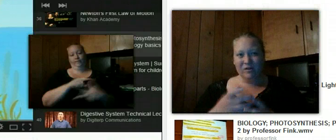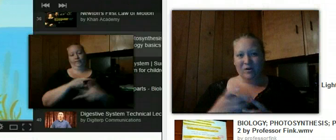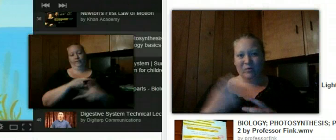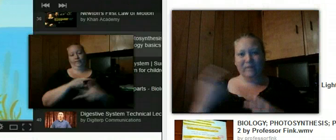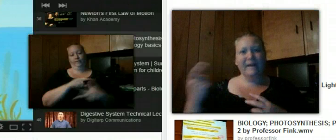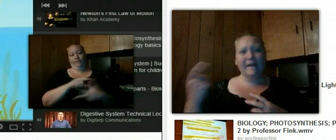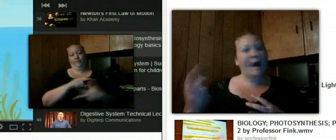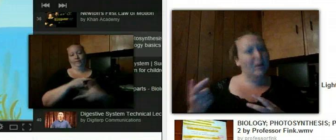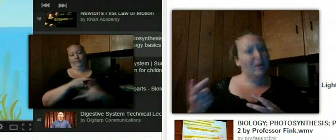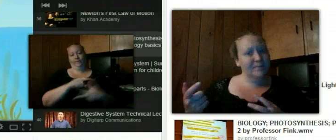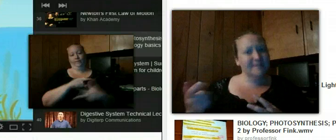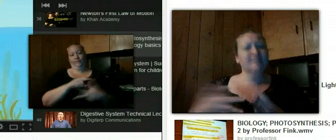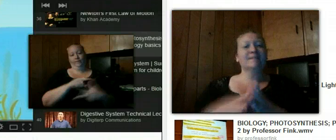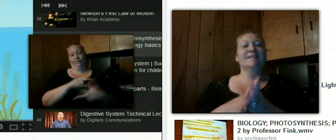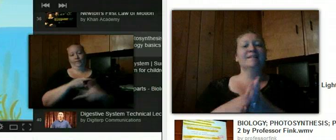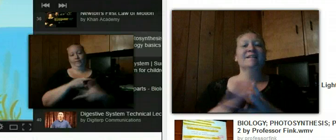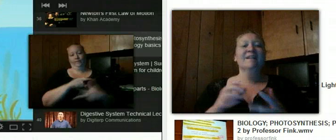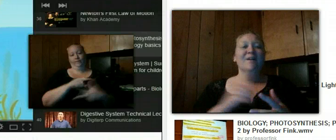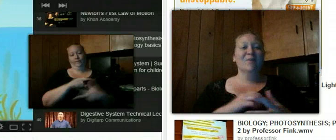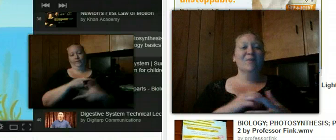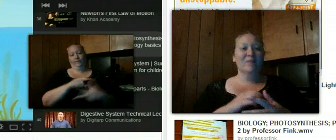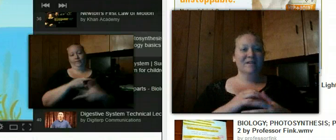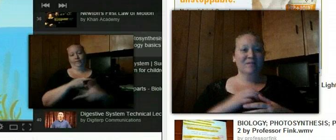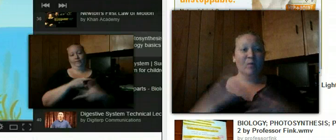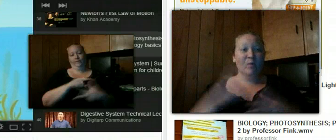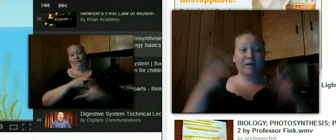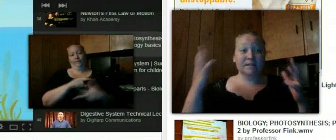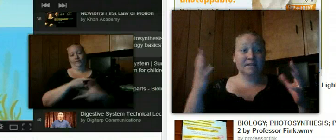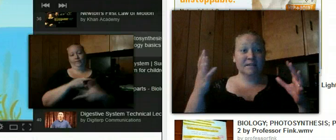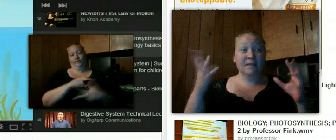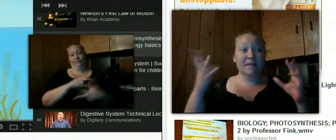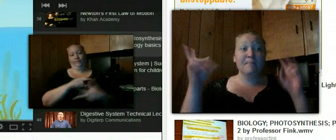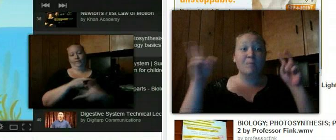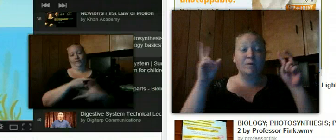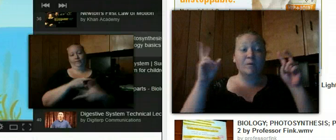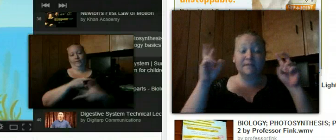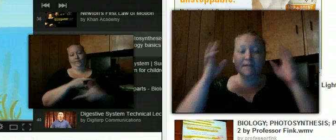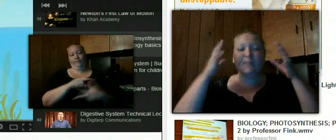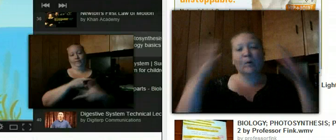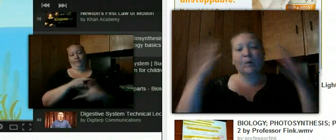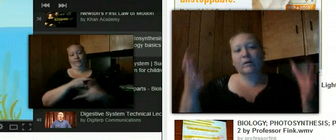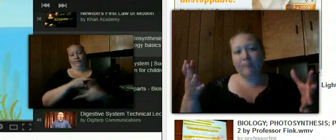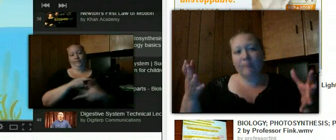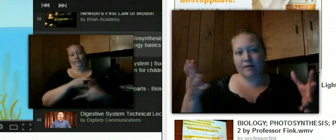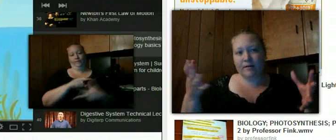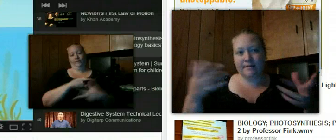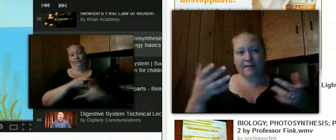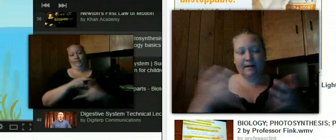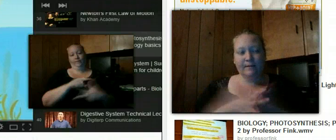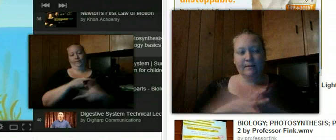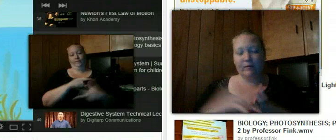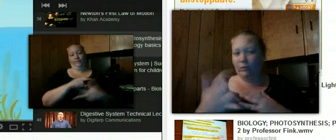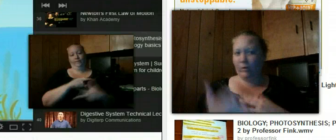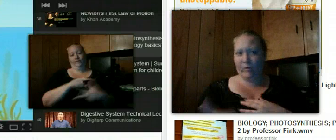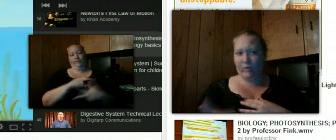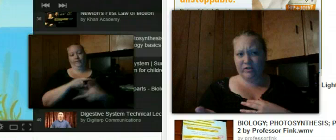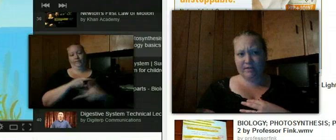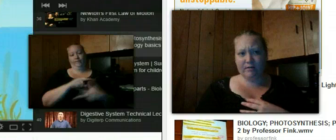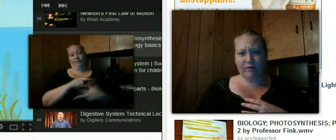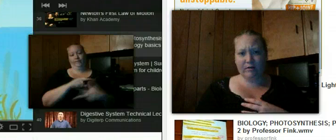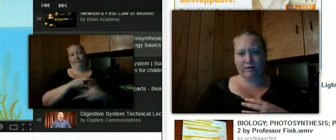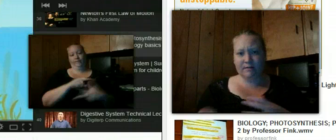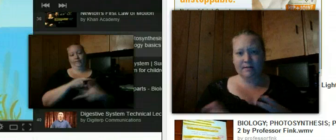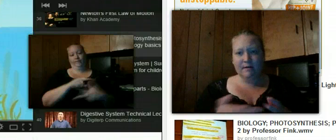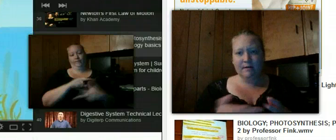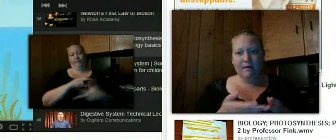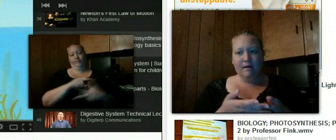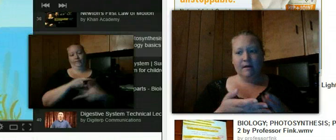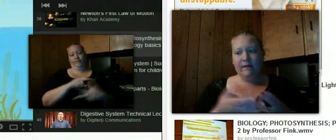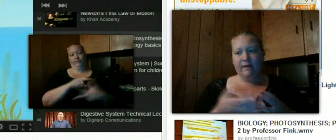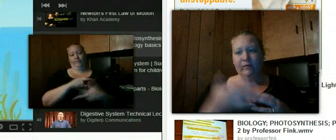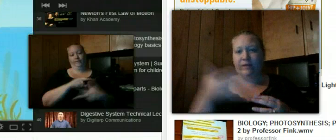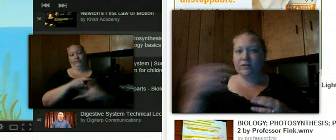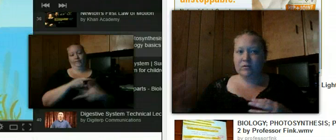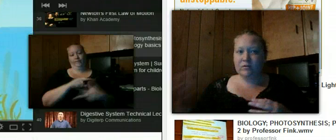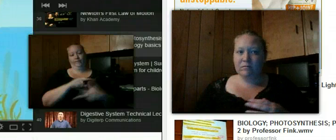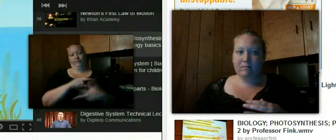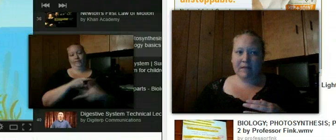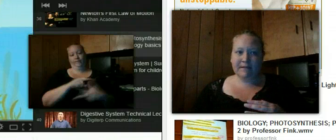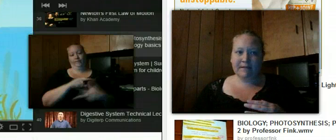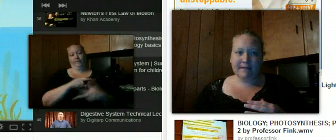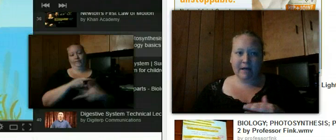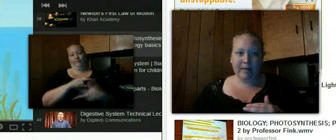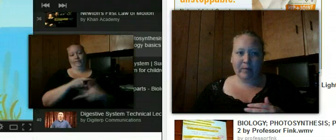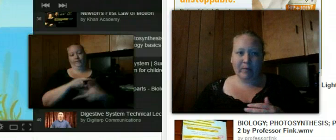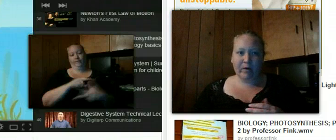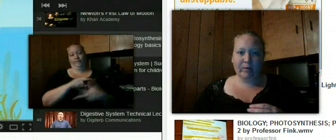which really helps with what's the important parts, and what we just learned. If we